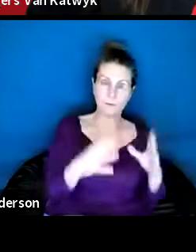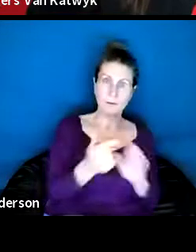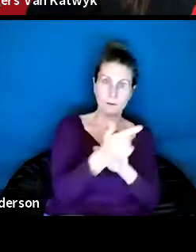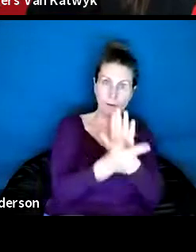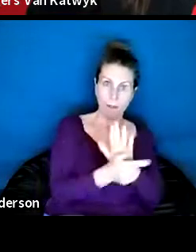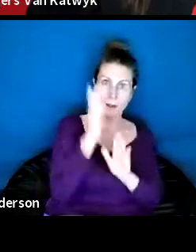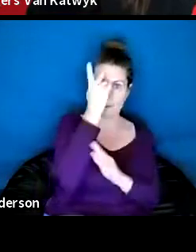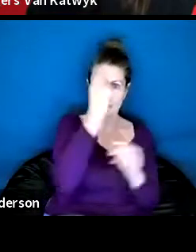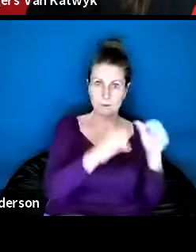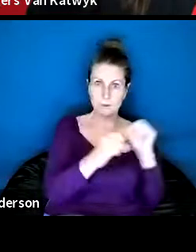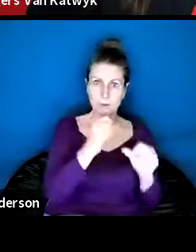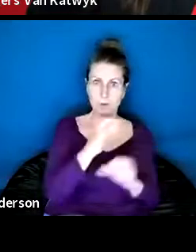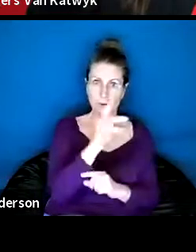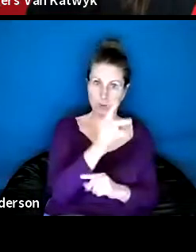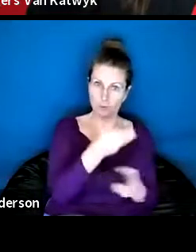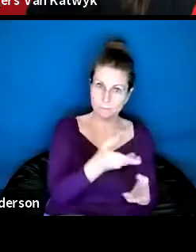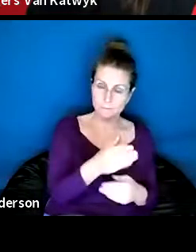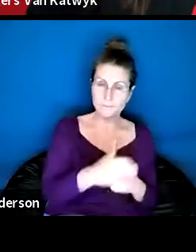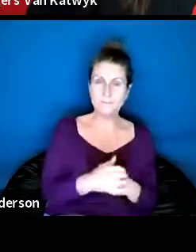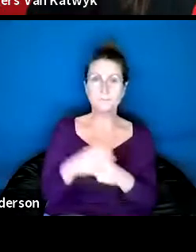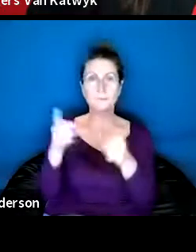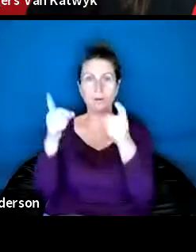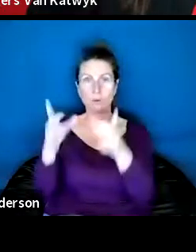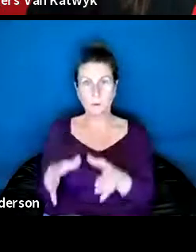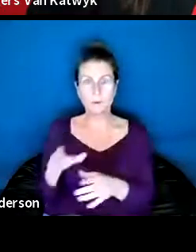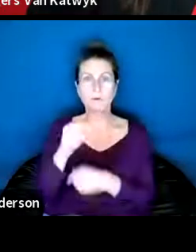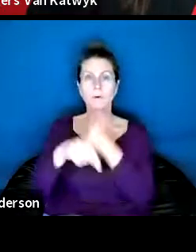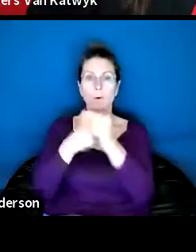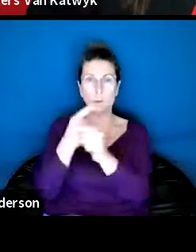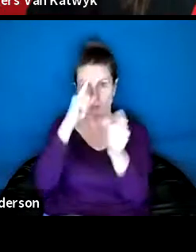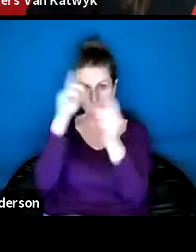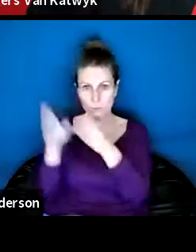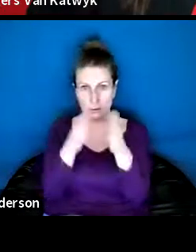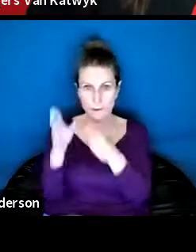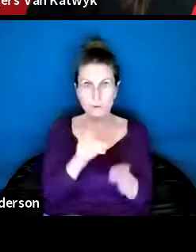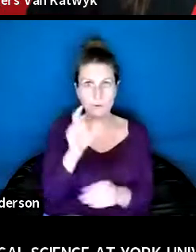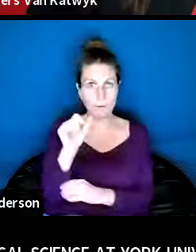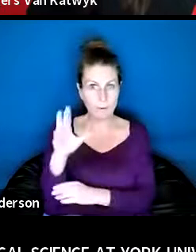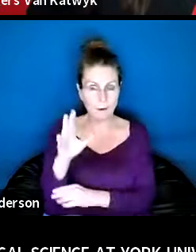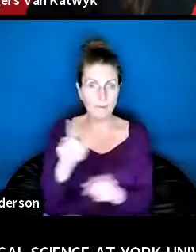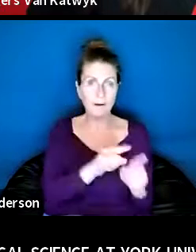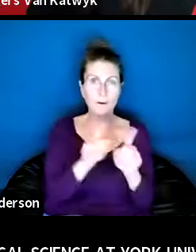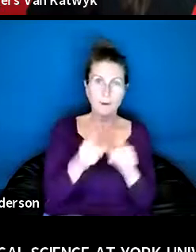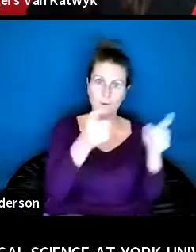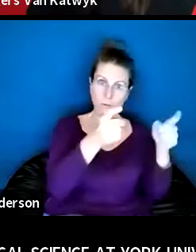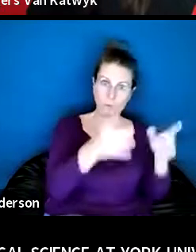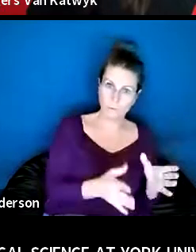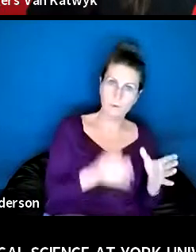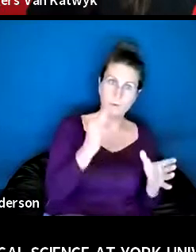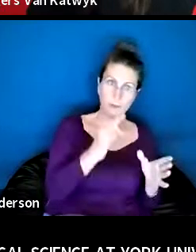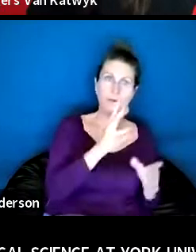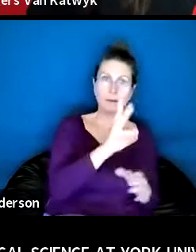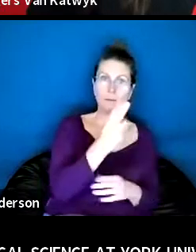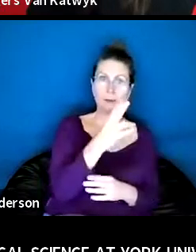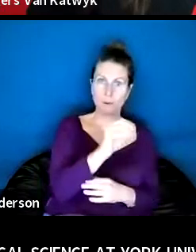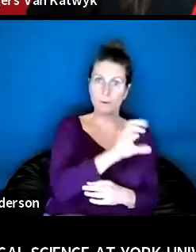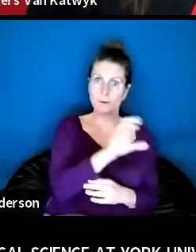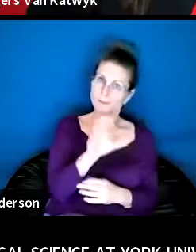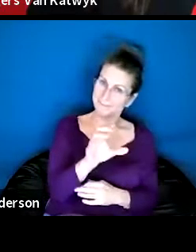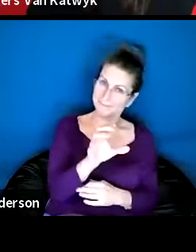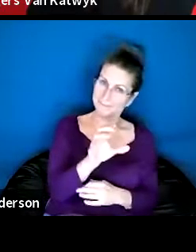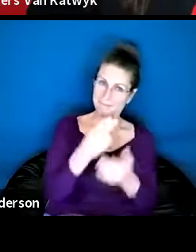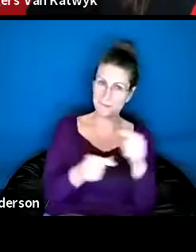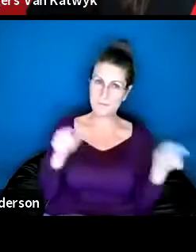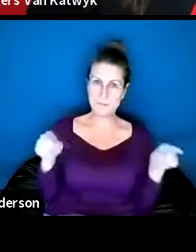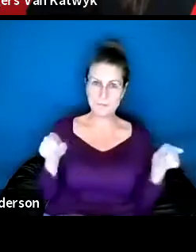University. He's the Director of the Global Strategy Lab and the Director of the WHO Collaborating Center on